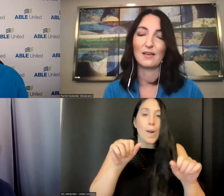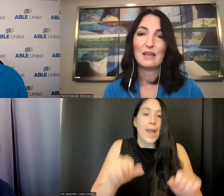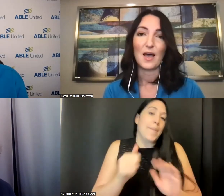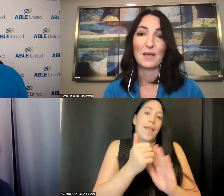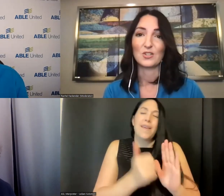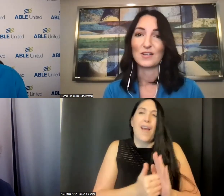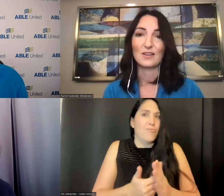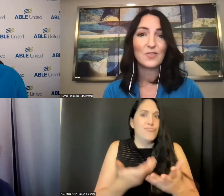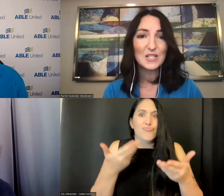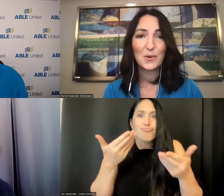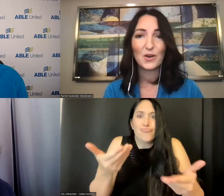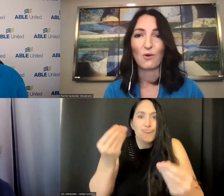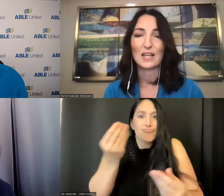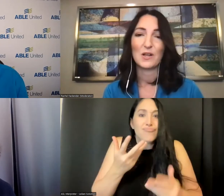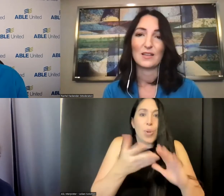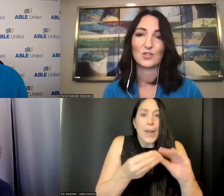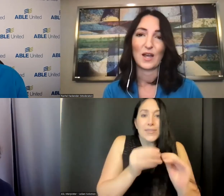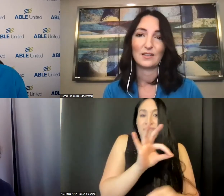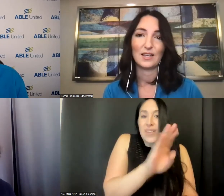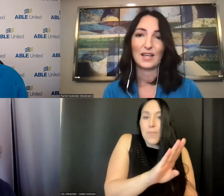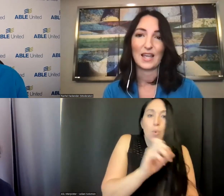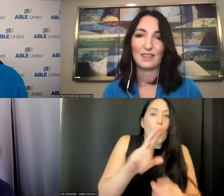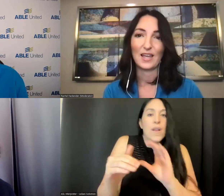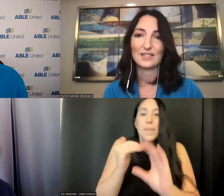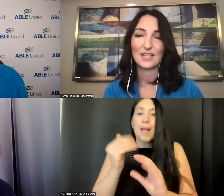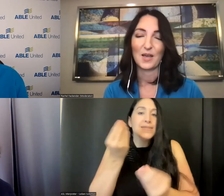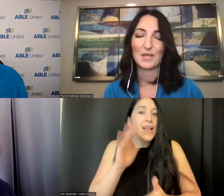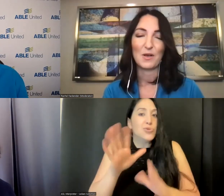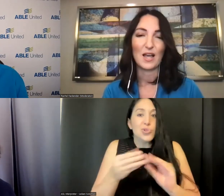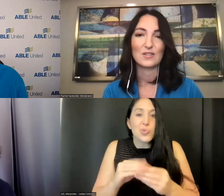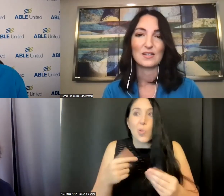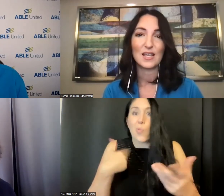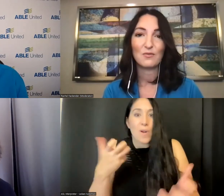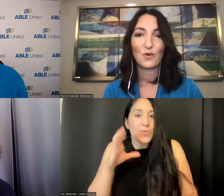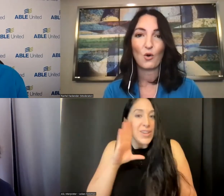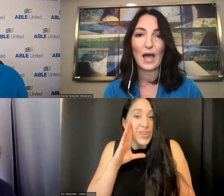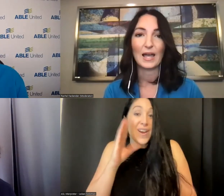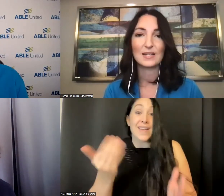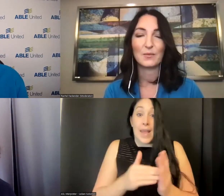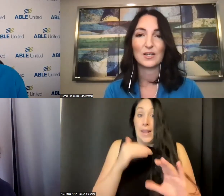can message us on Facebook or email us directly. Again, that email address is